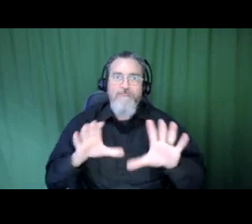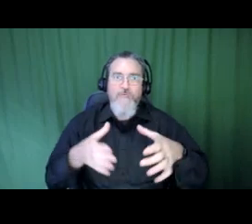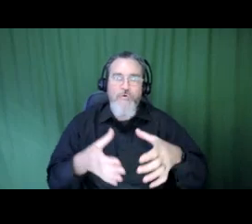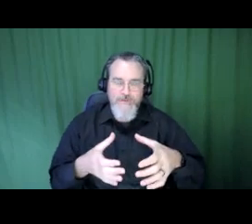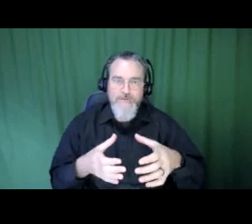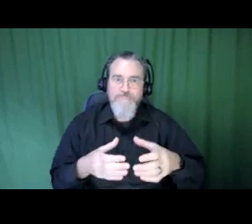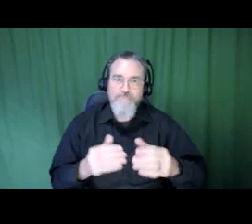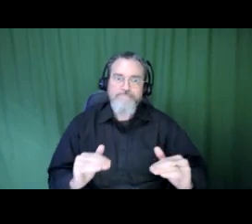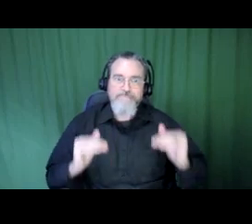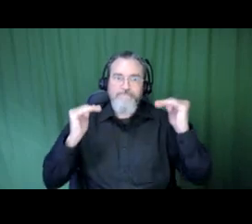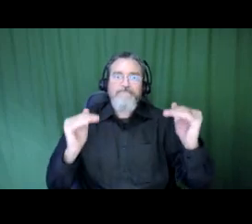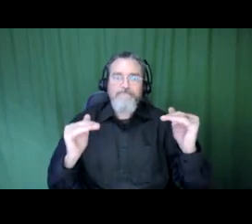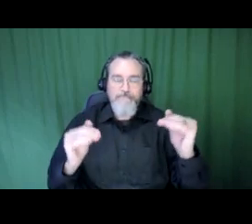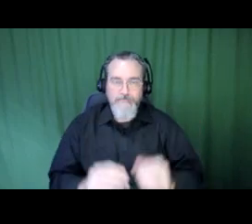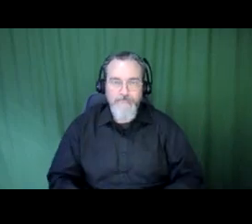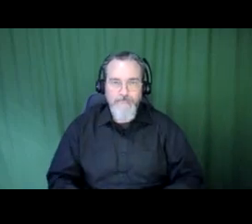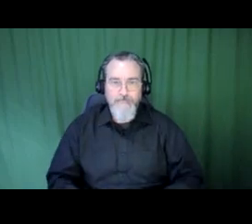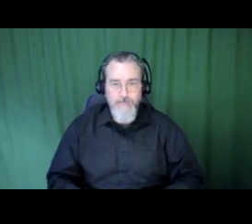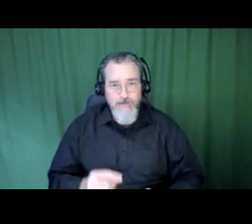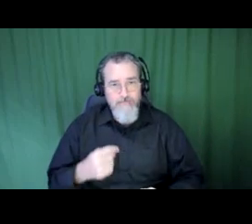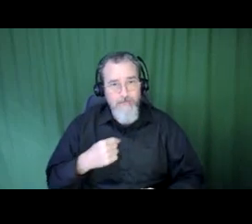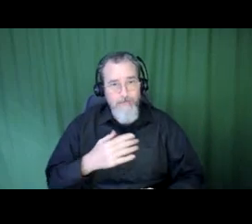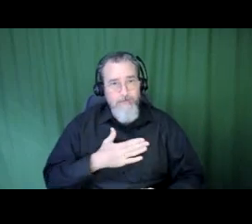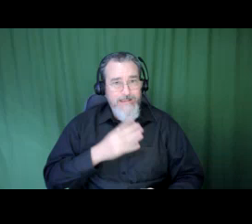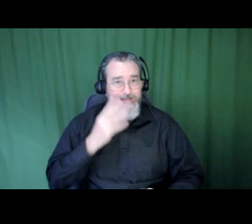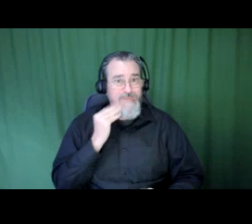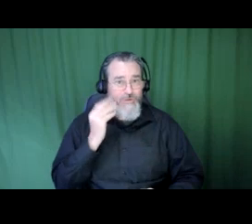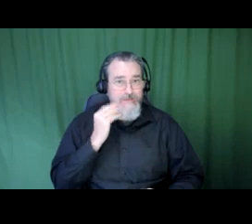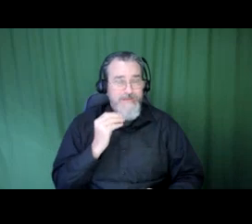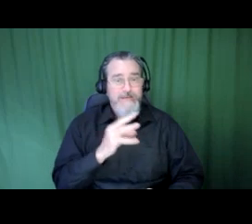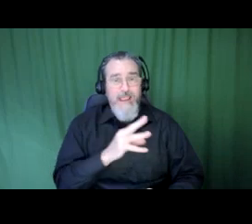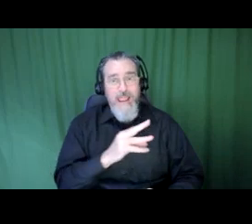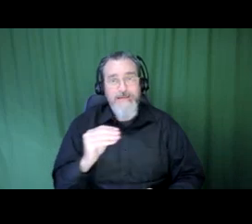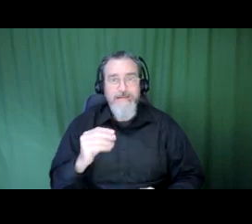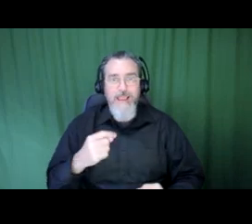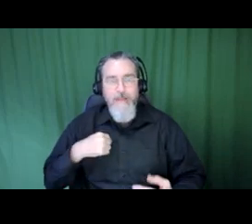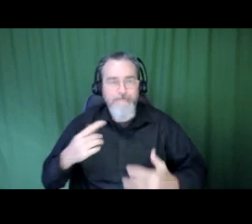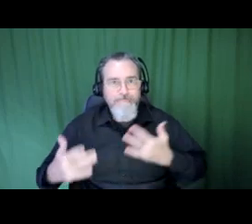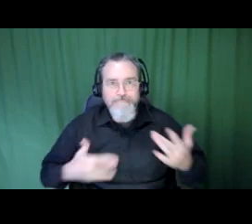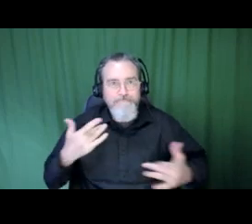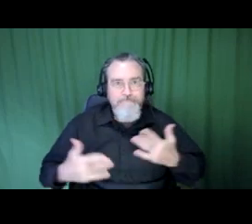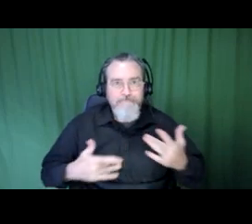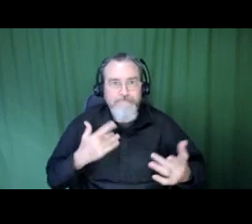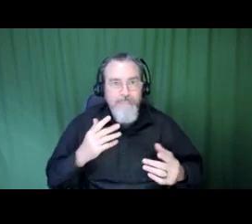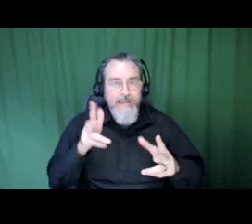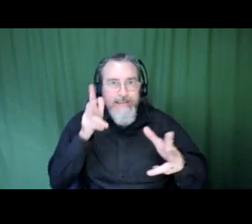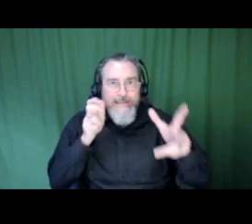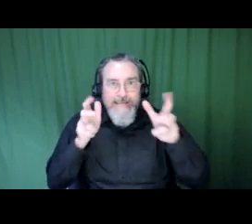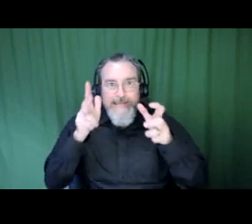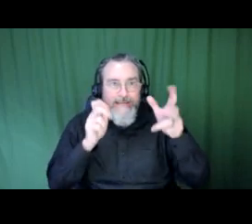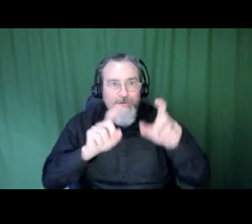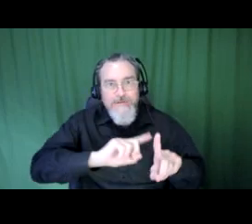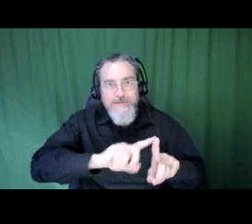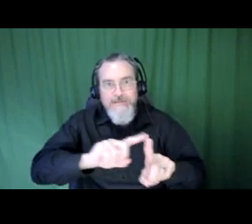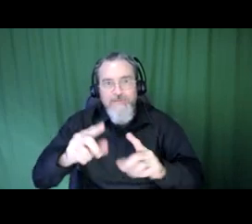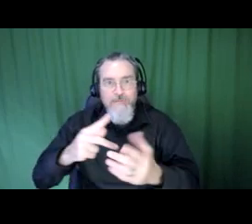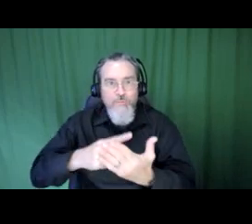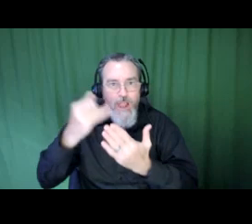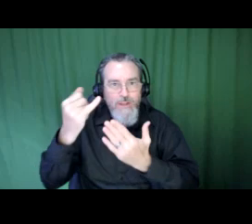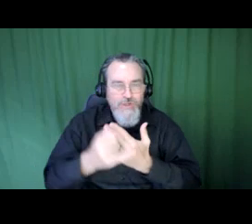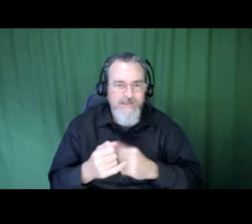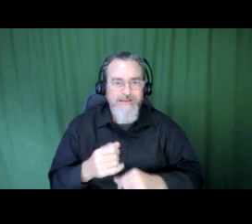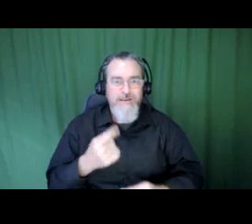from experience, but I think all of us, and I'm so invigorated hearing all of the projects that have been shared. We